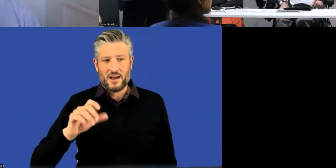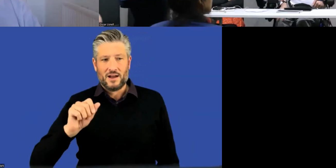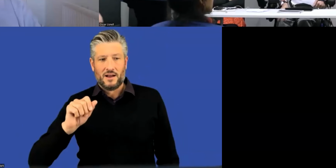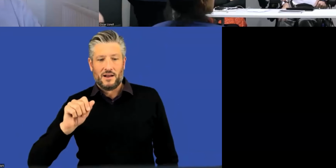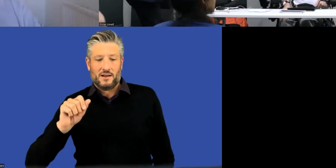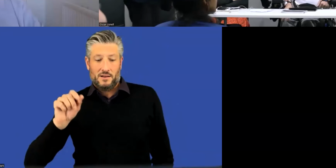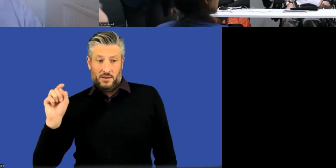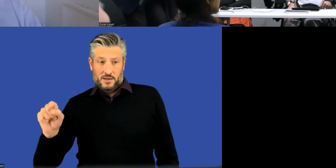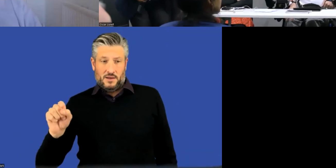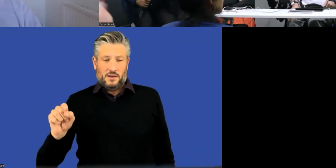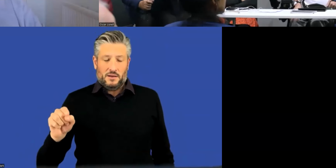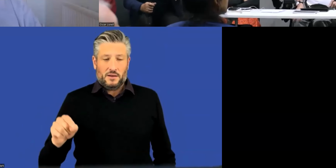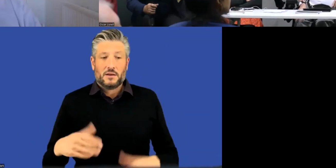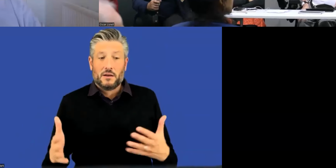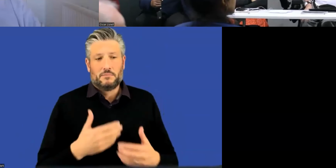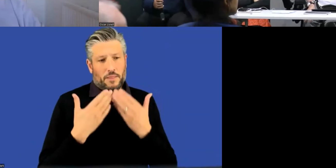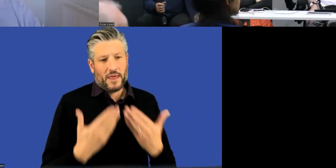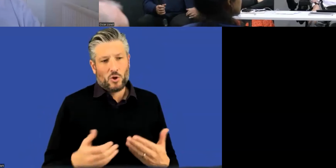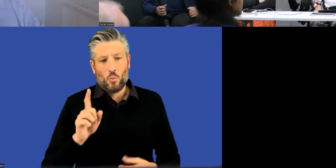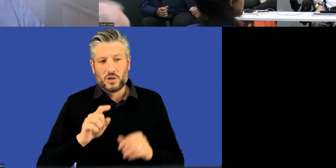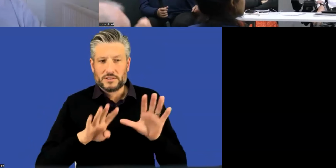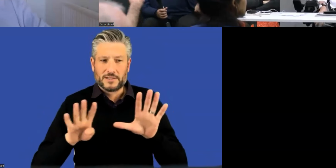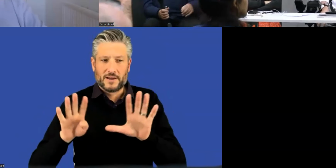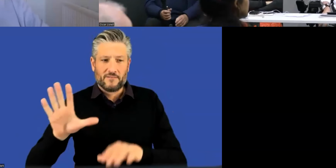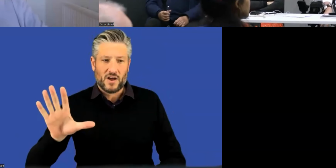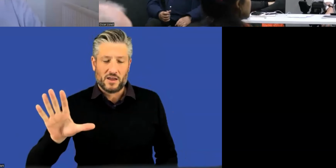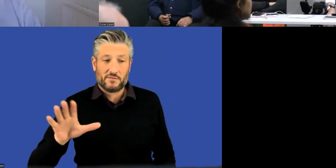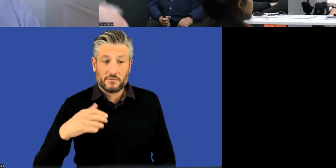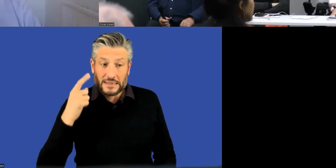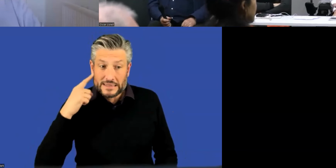in 1995, can you all hear me clearly?